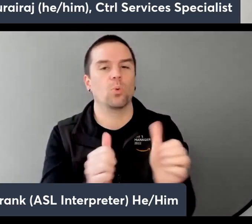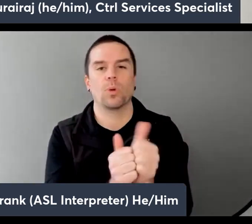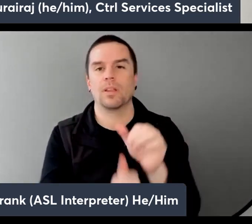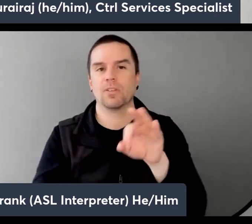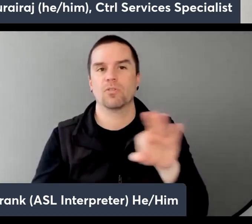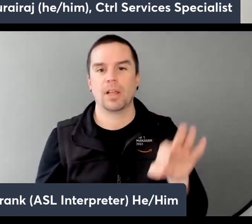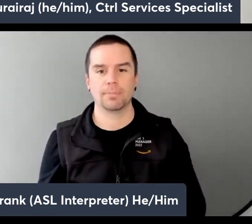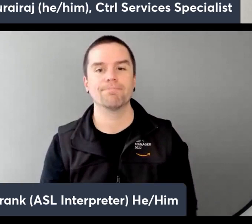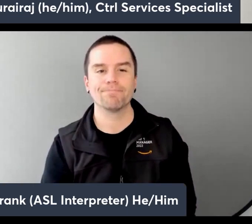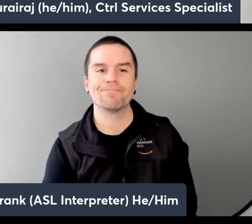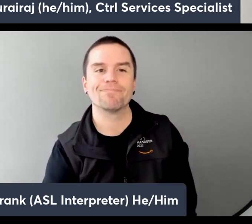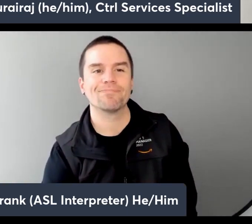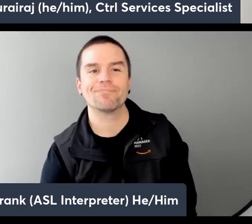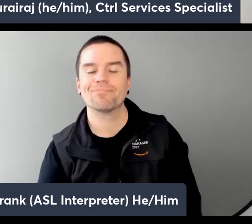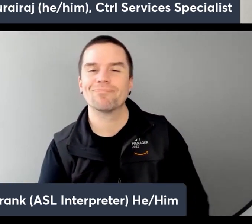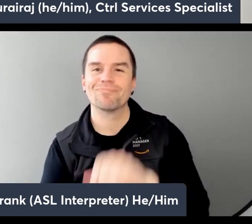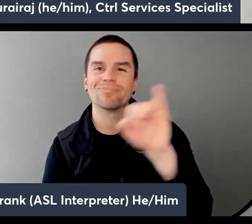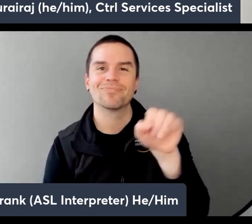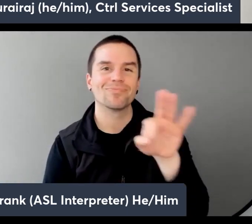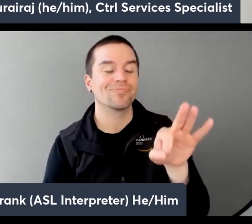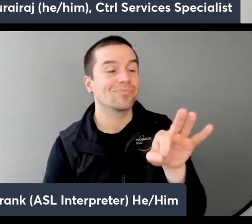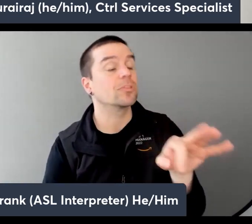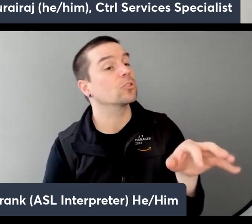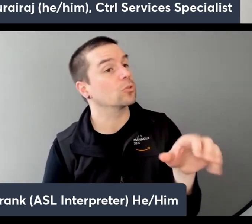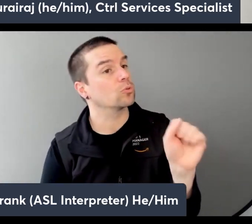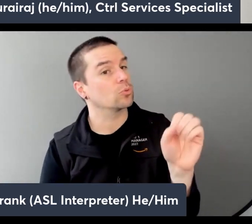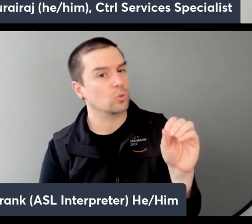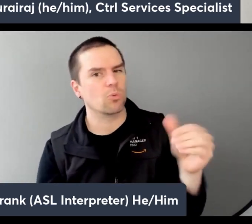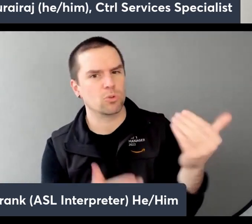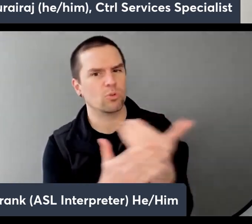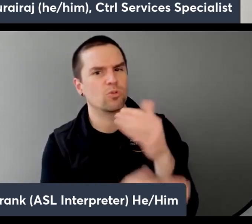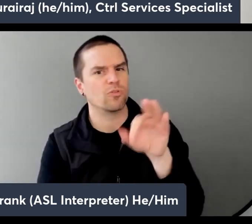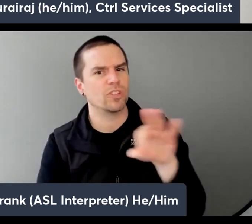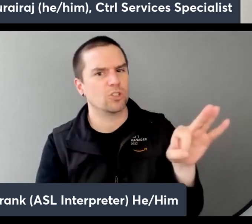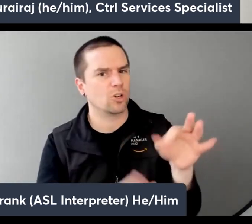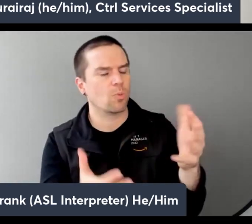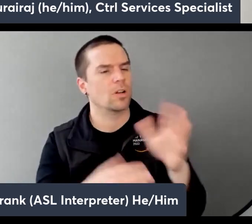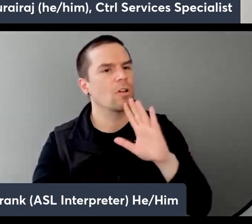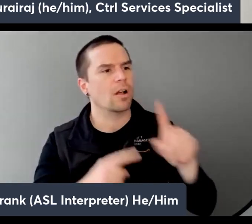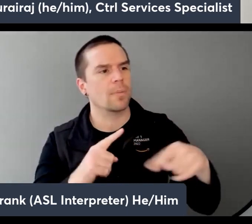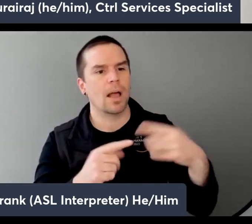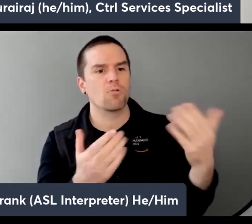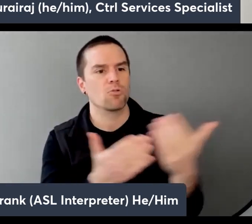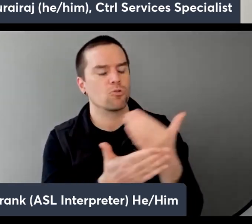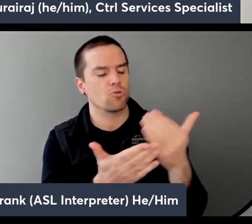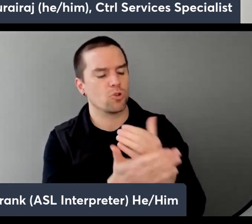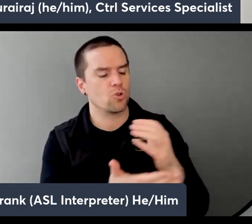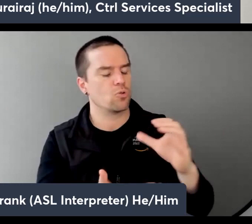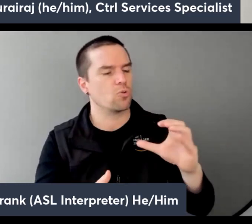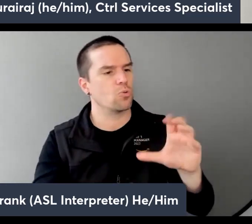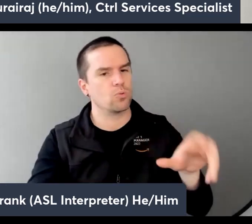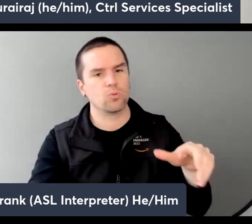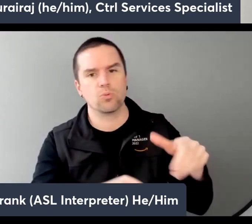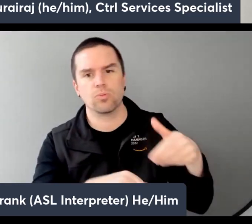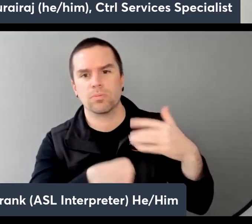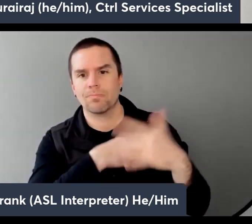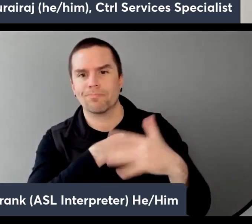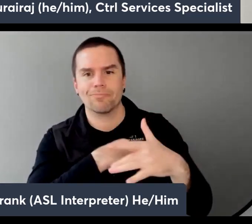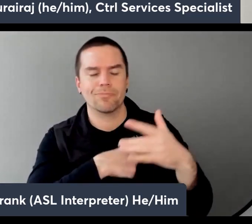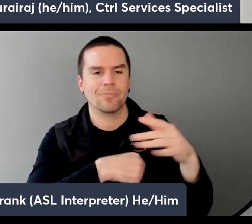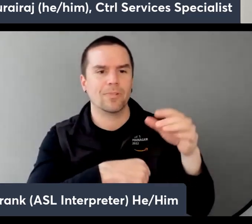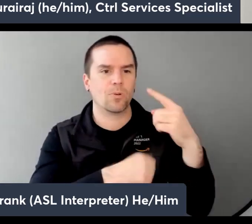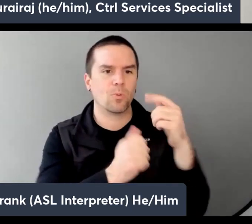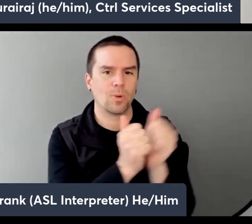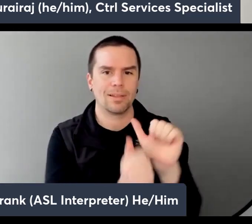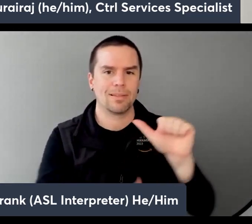new feature. We want to talk about some new integrations with AppConfig. Do we want to talk about that now, or do we want to see the demo first? I'll leave